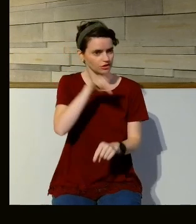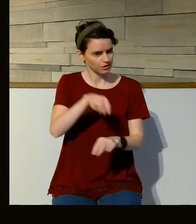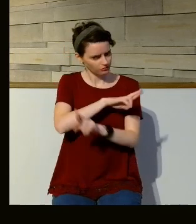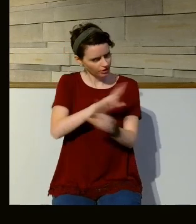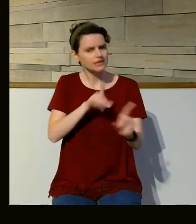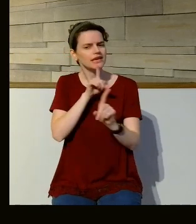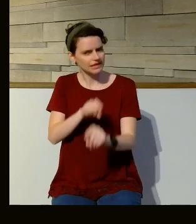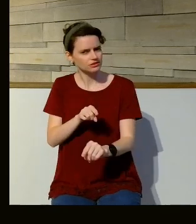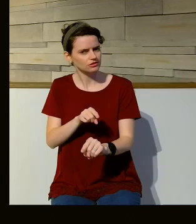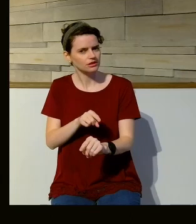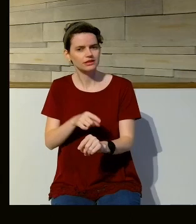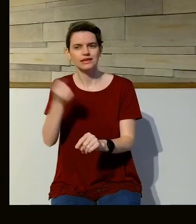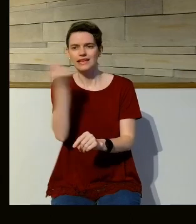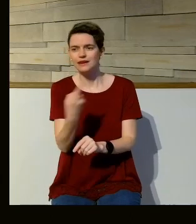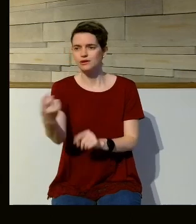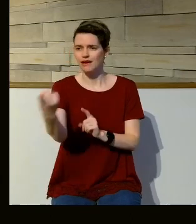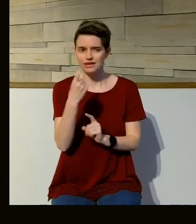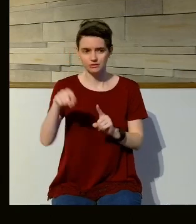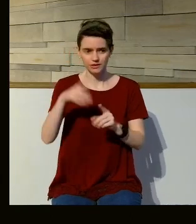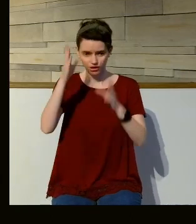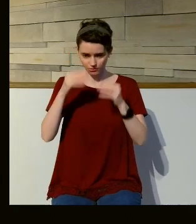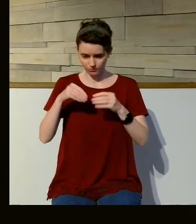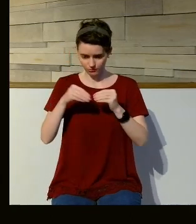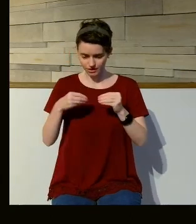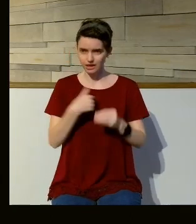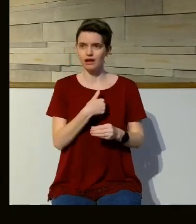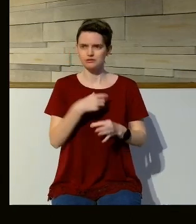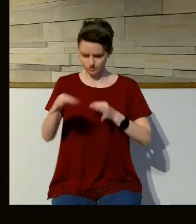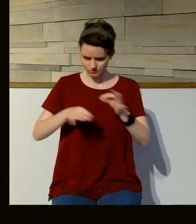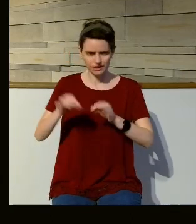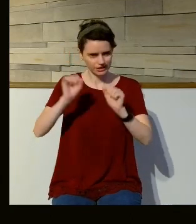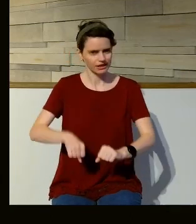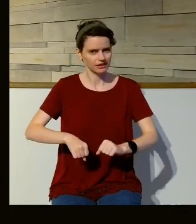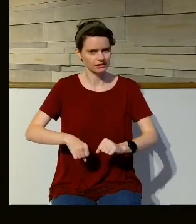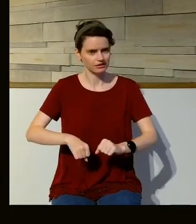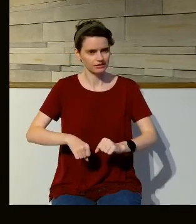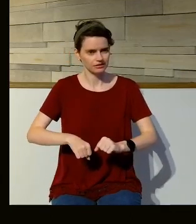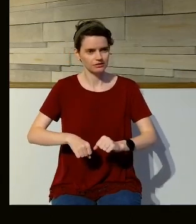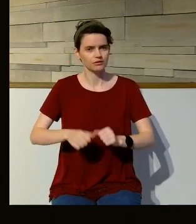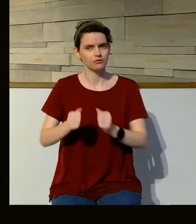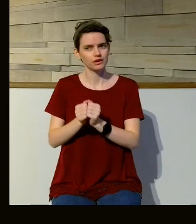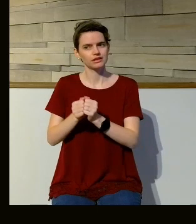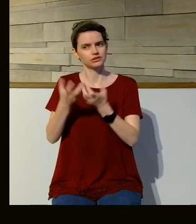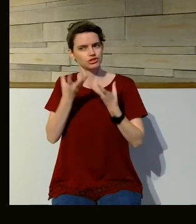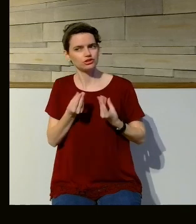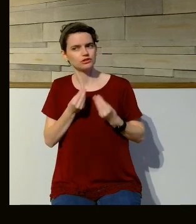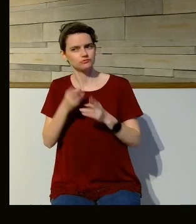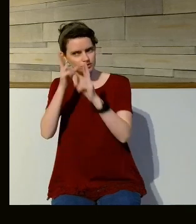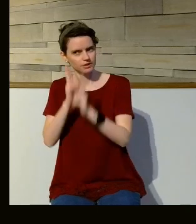answer, a defense to anyone who asks you for the hope that is in you, and to do so with gentleness and respect.